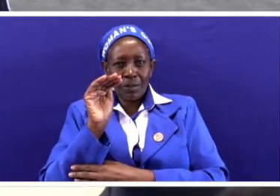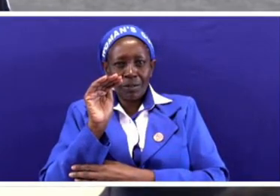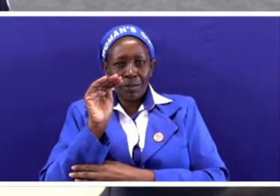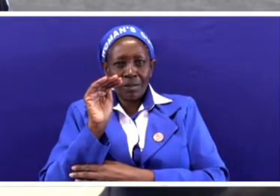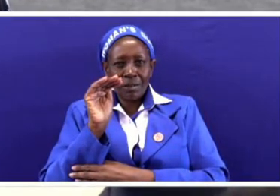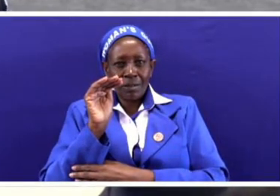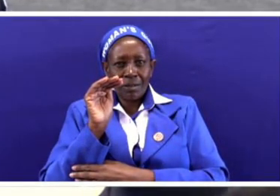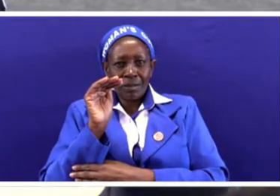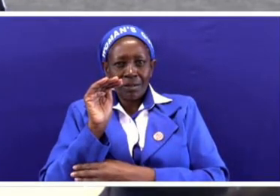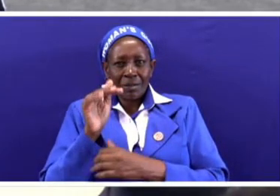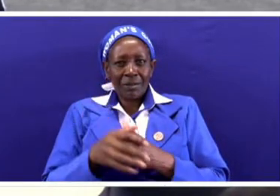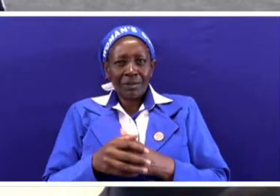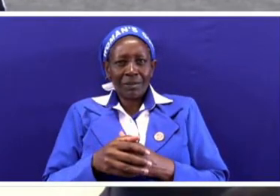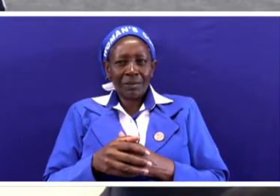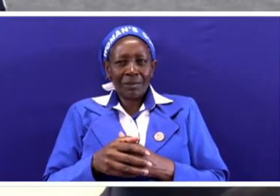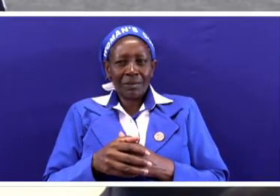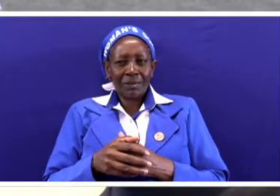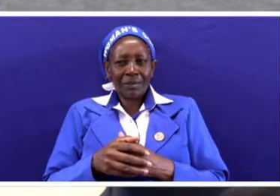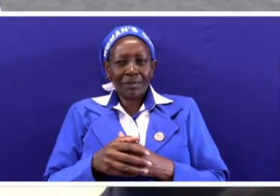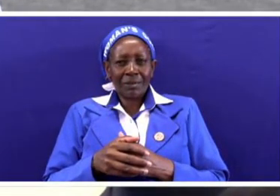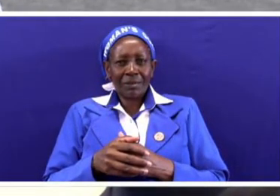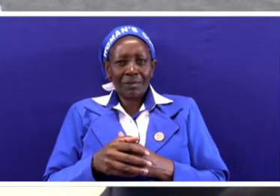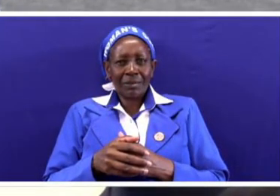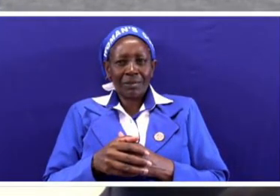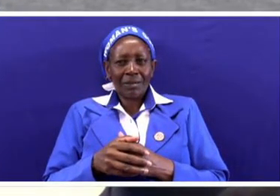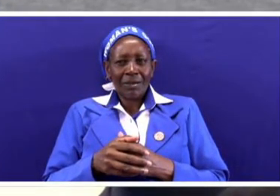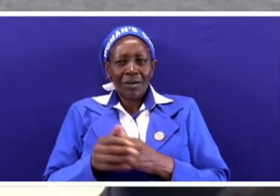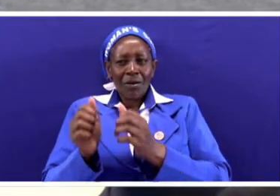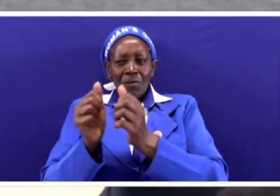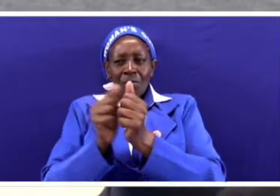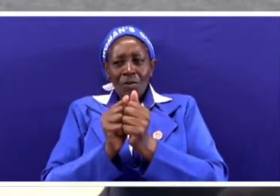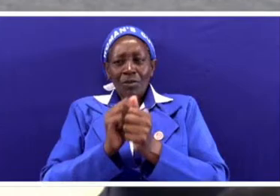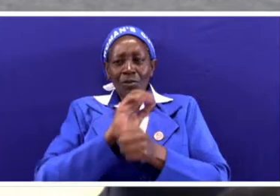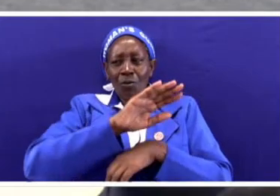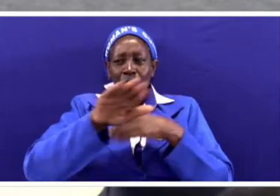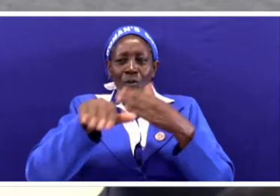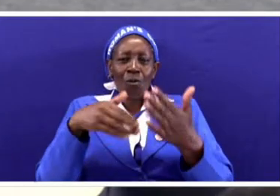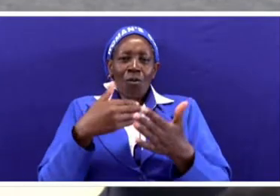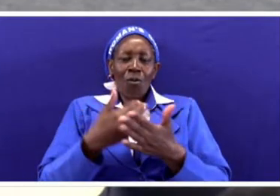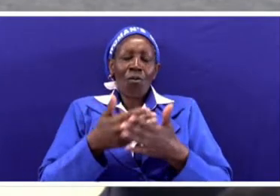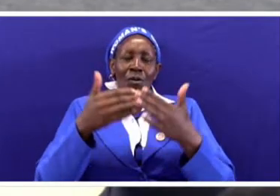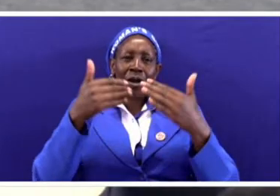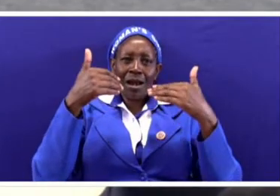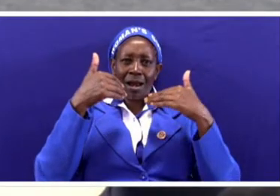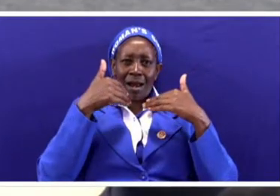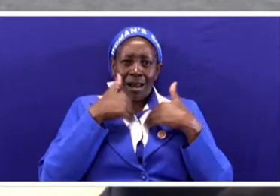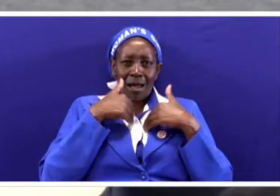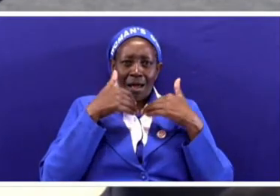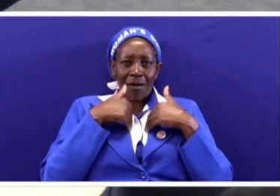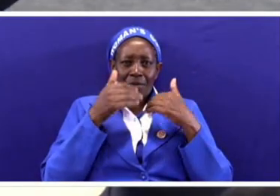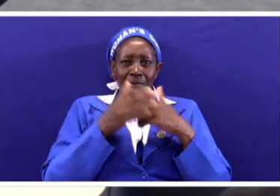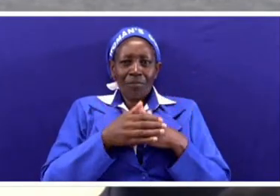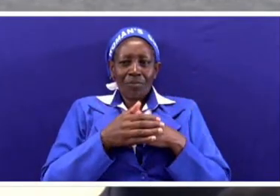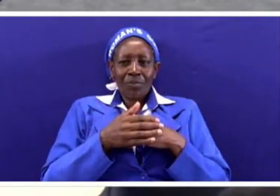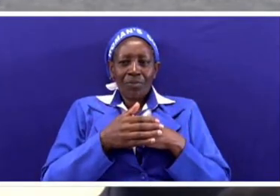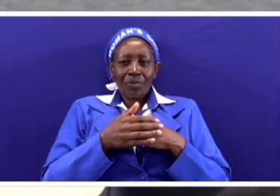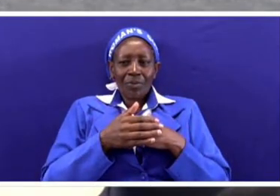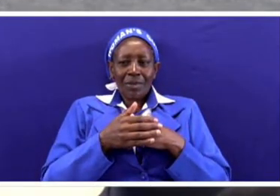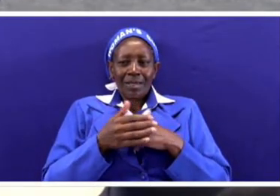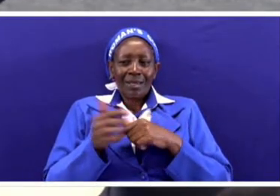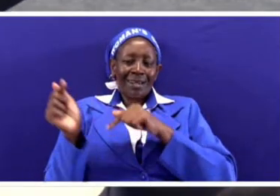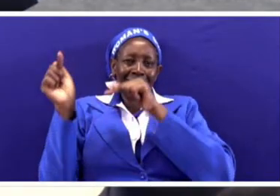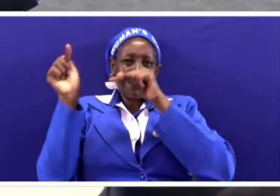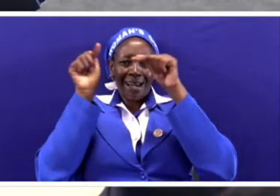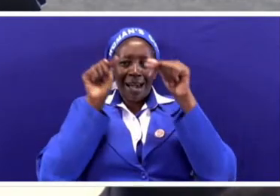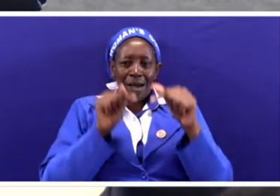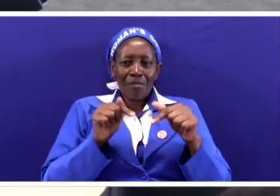the impact that is needed with all that we have? That's why we are coming in a